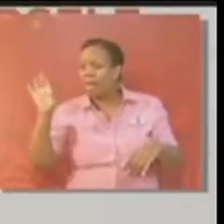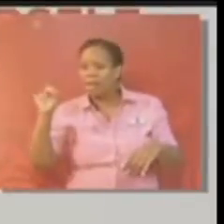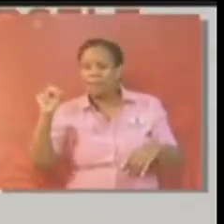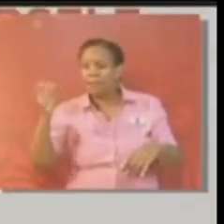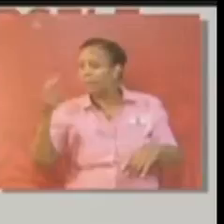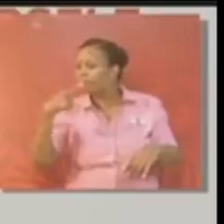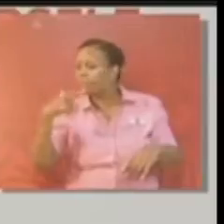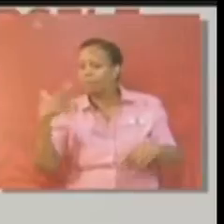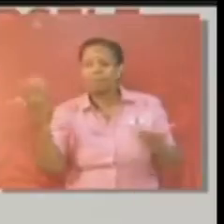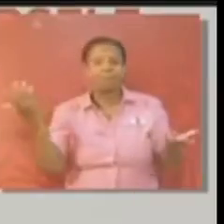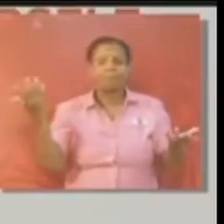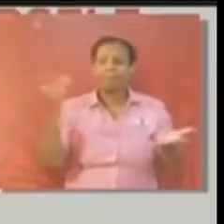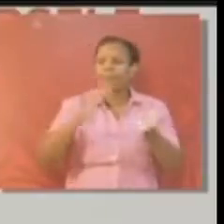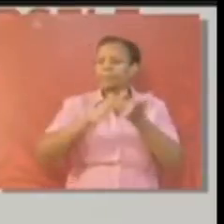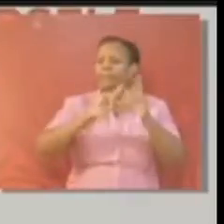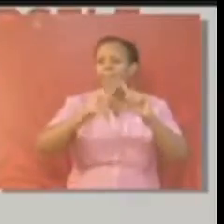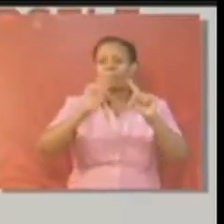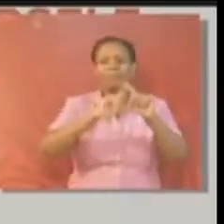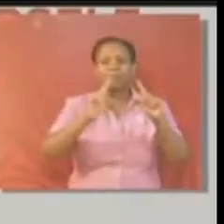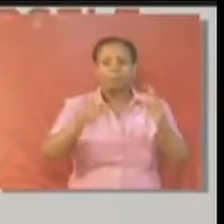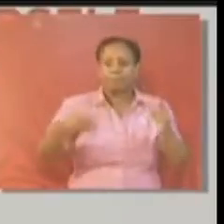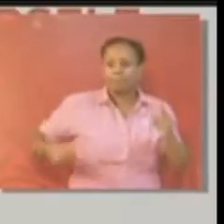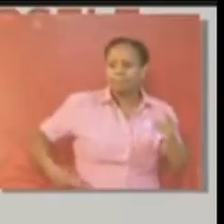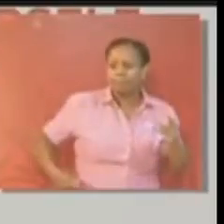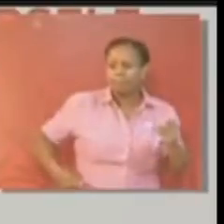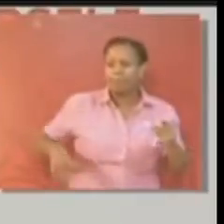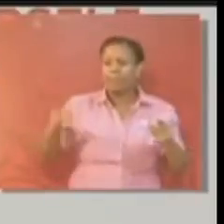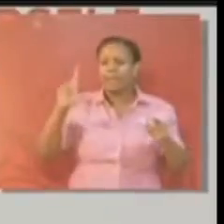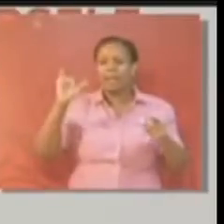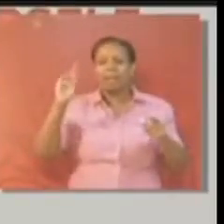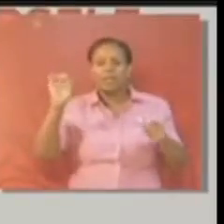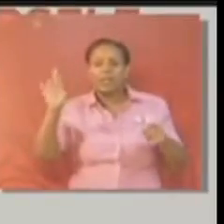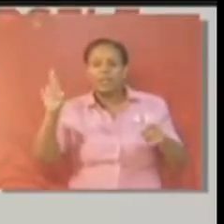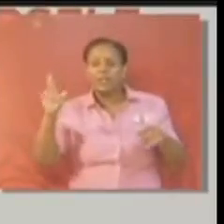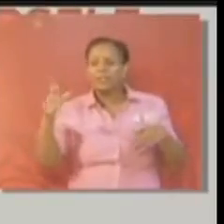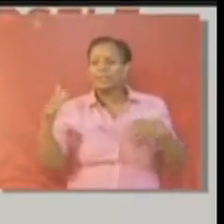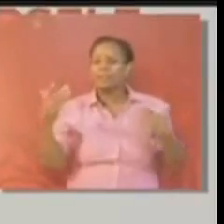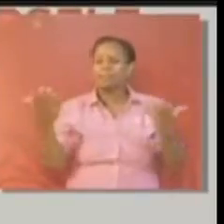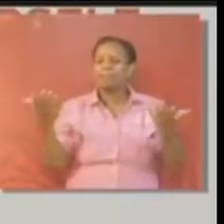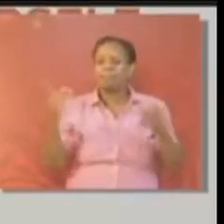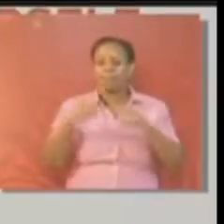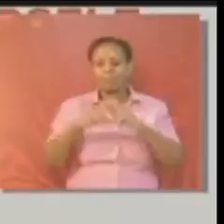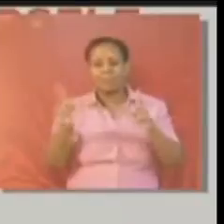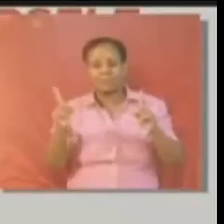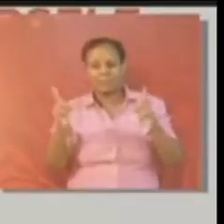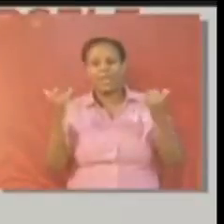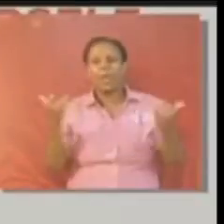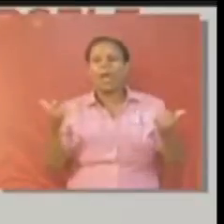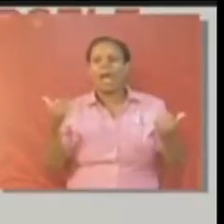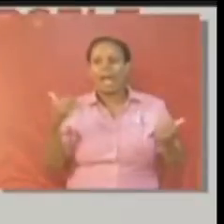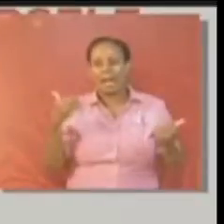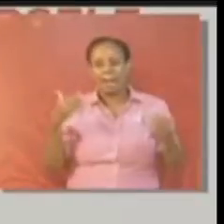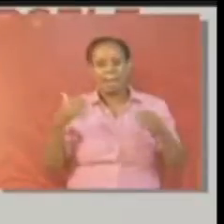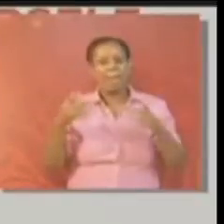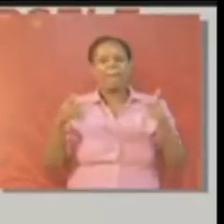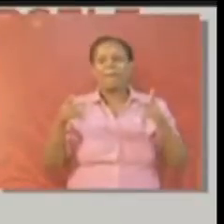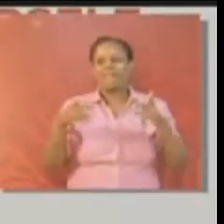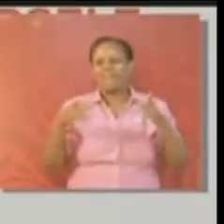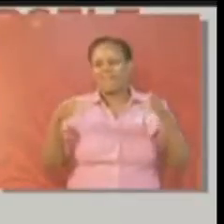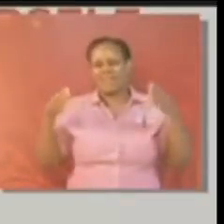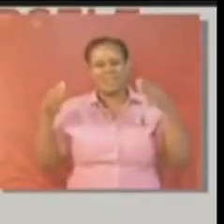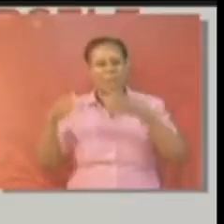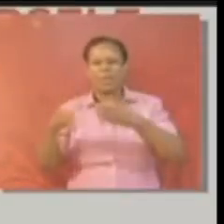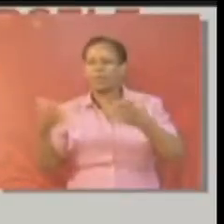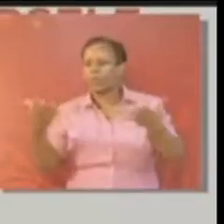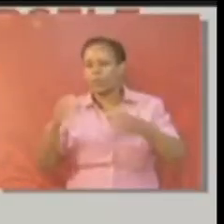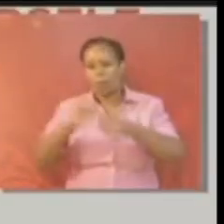about vaccines, I don't want the public to zero in on the one or two